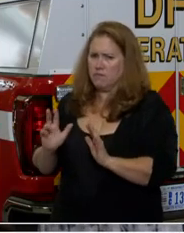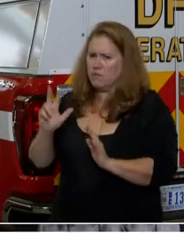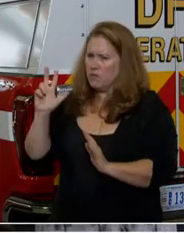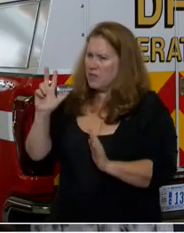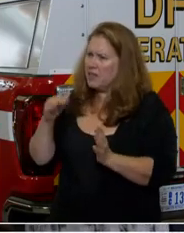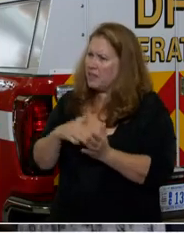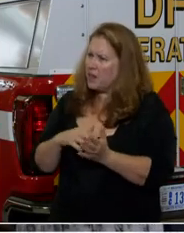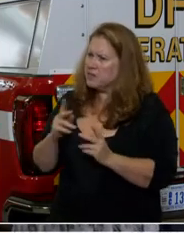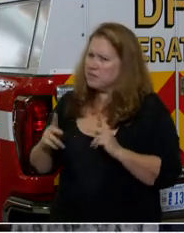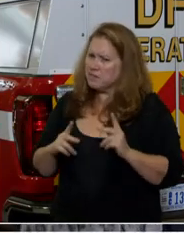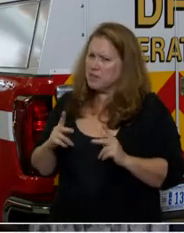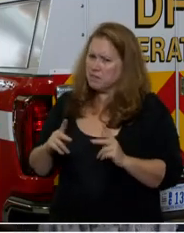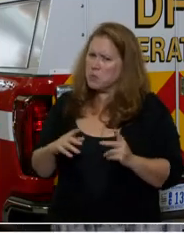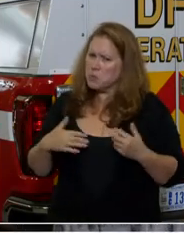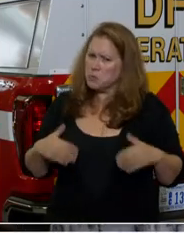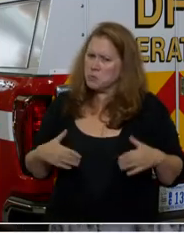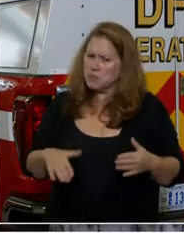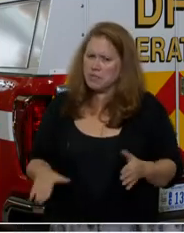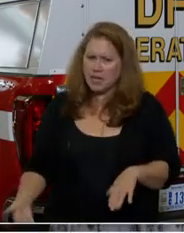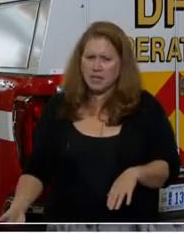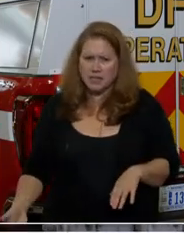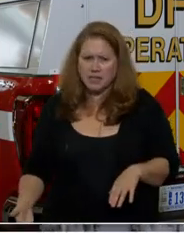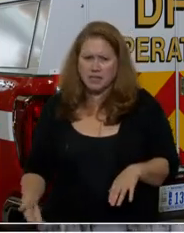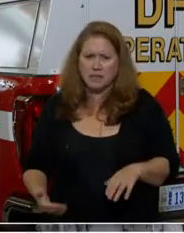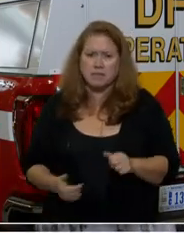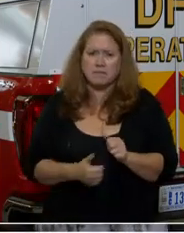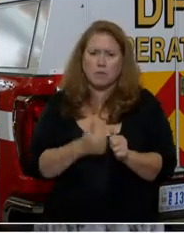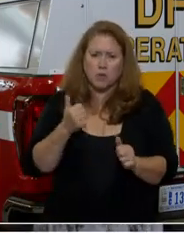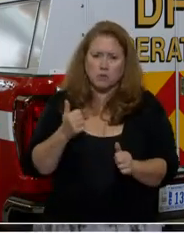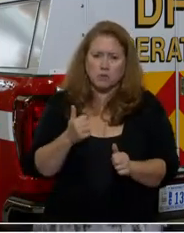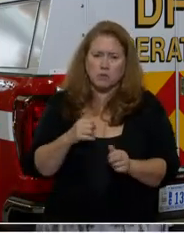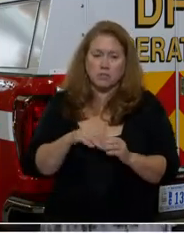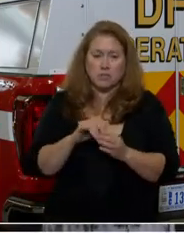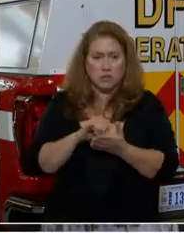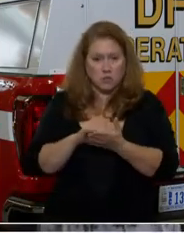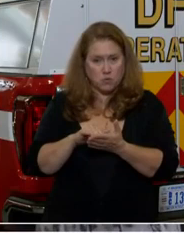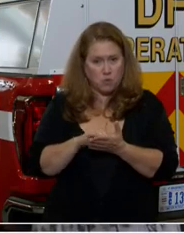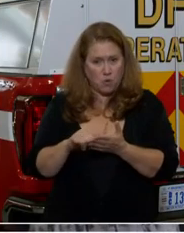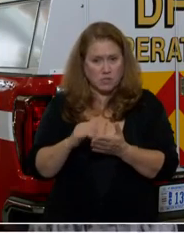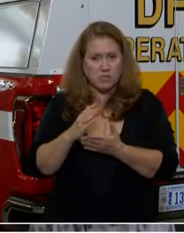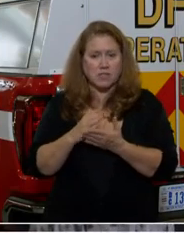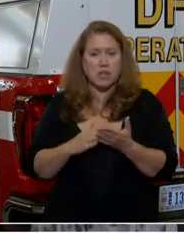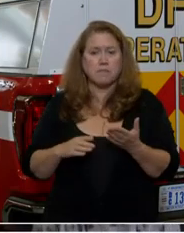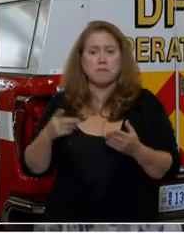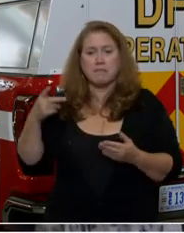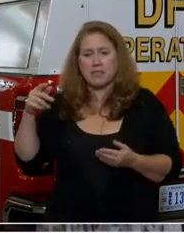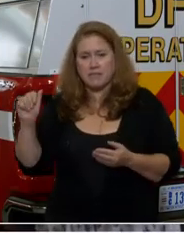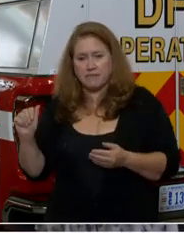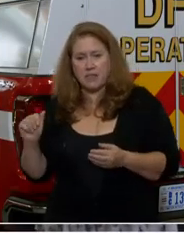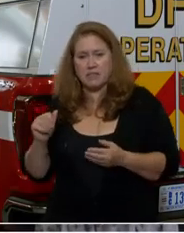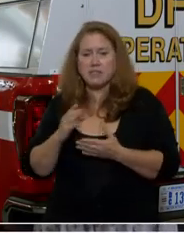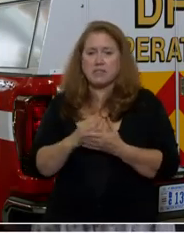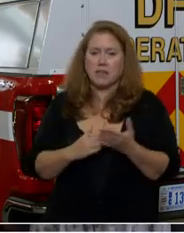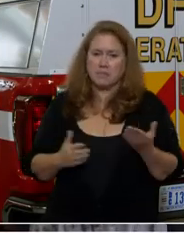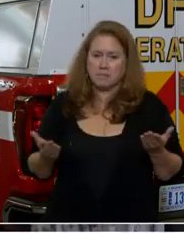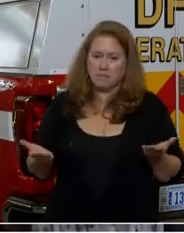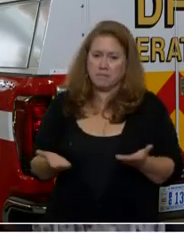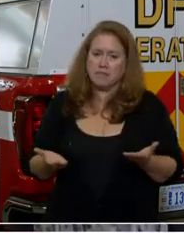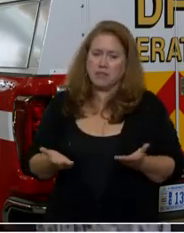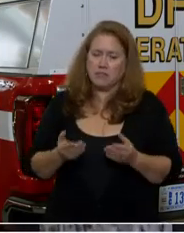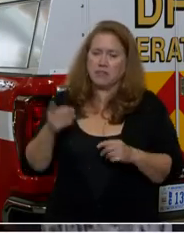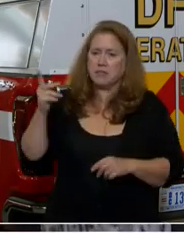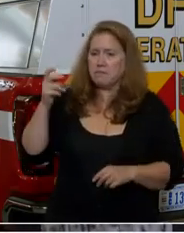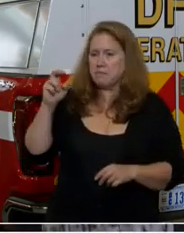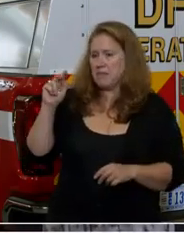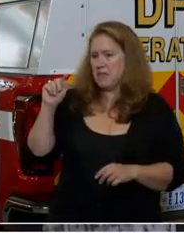whom died in New York City, but some in Shanksville and some at the Pentagon. And of course, it's worth noting that